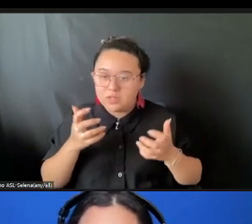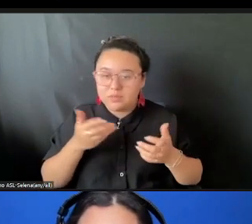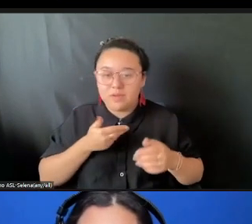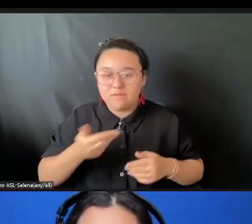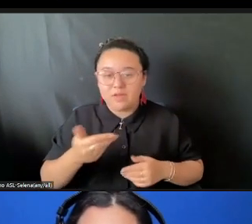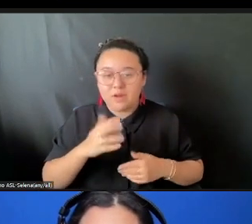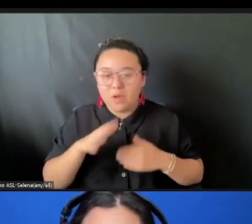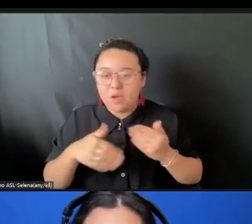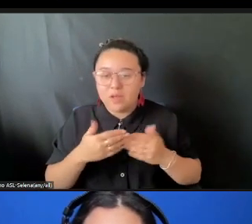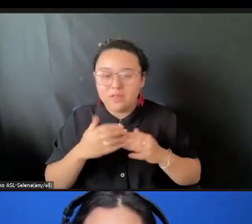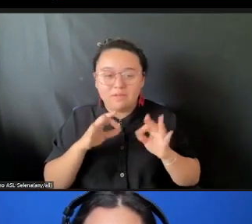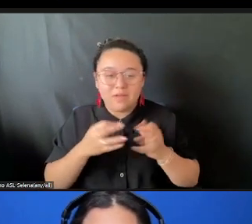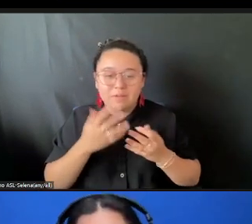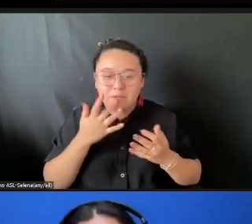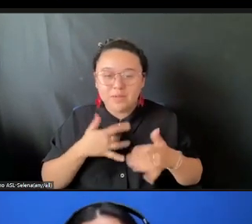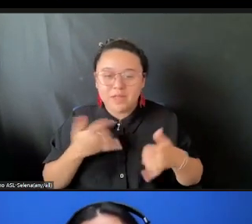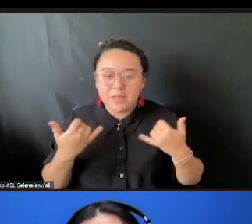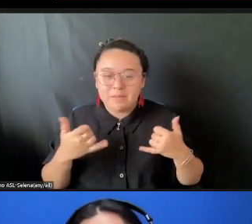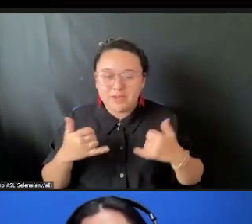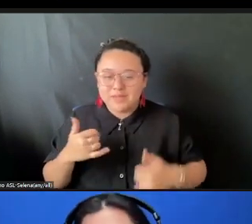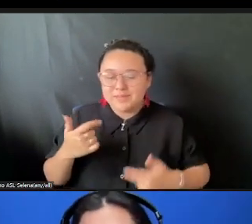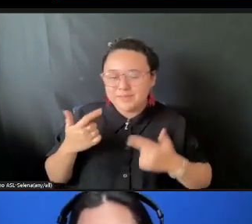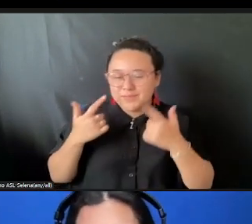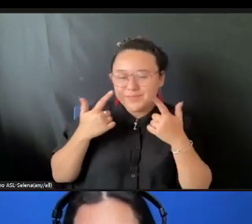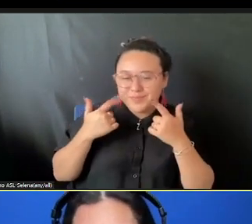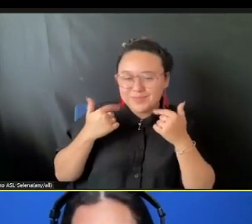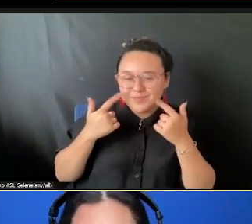to all the family birthday parties.